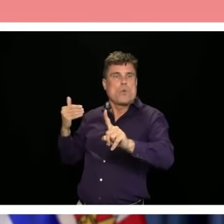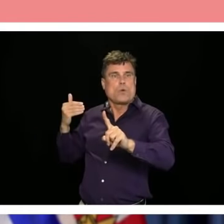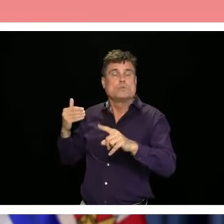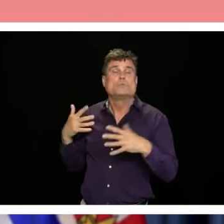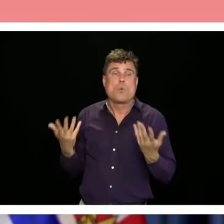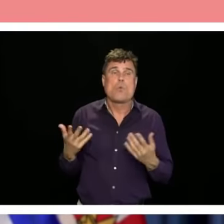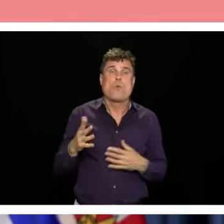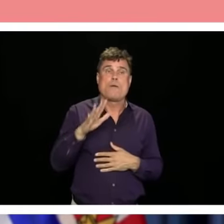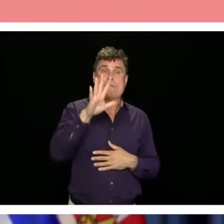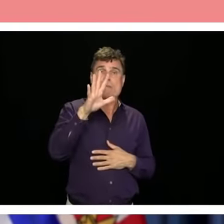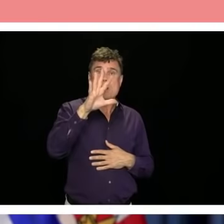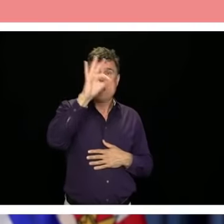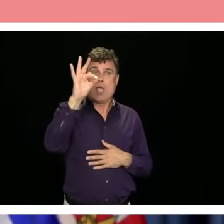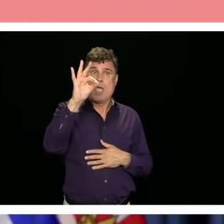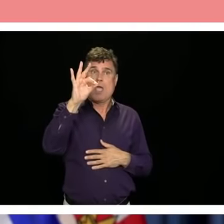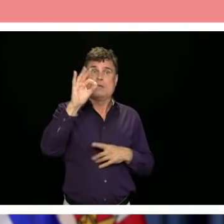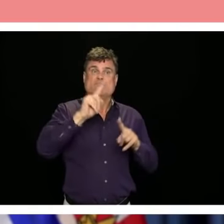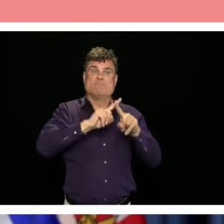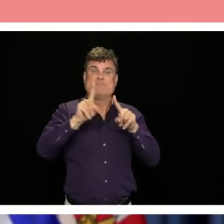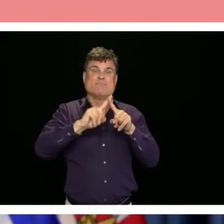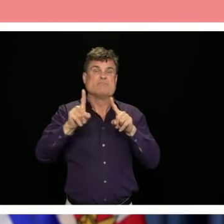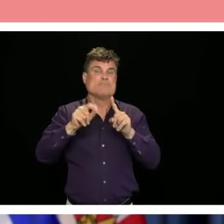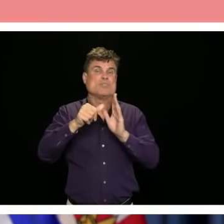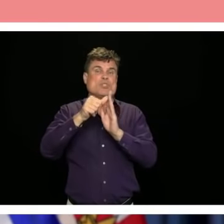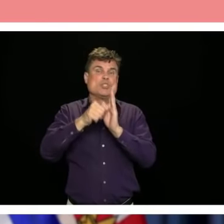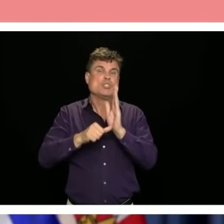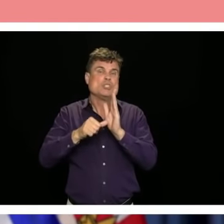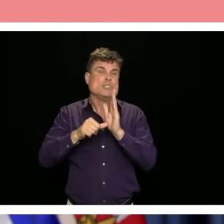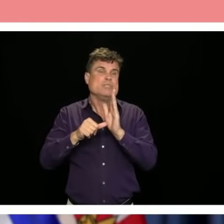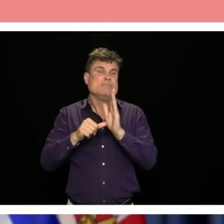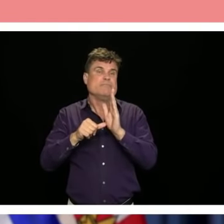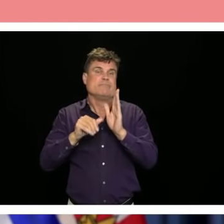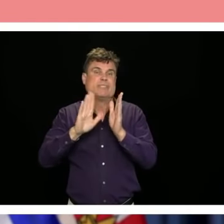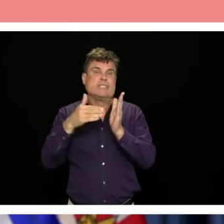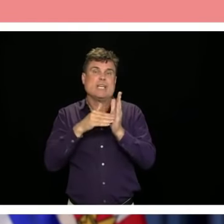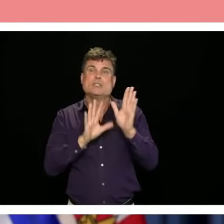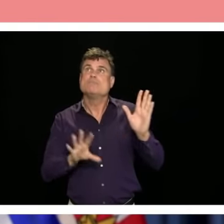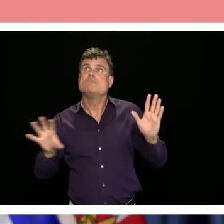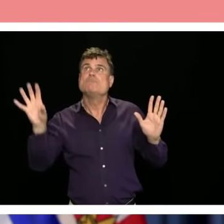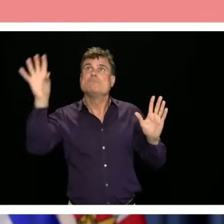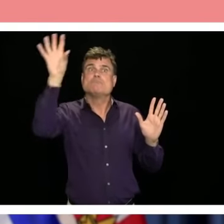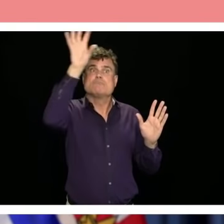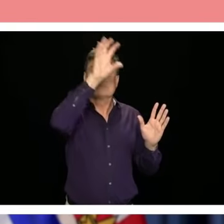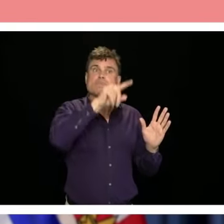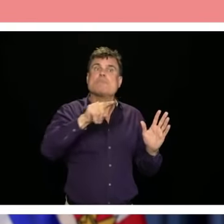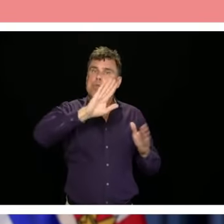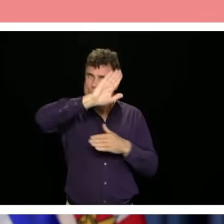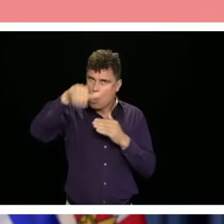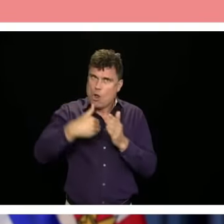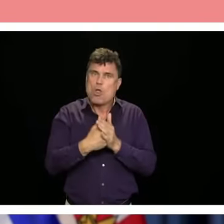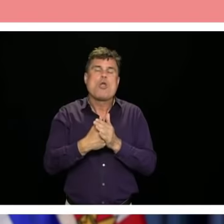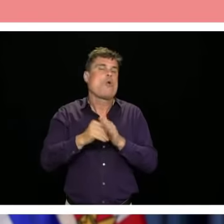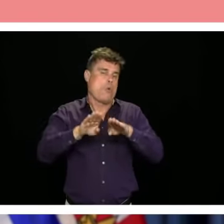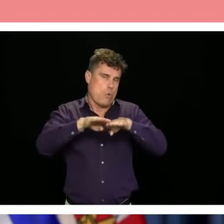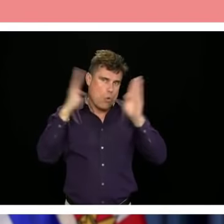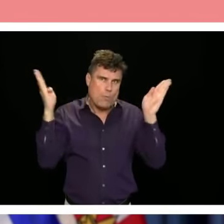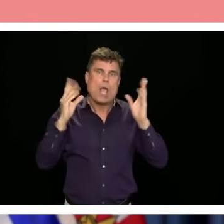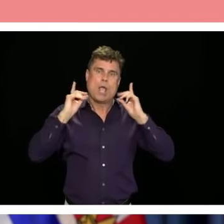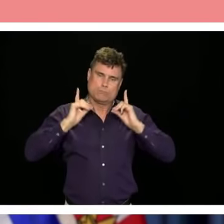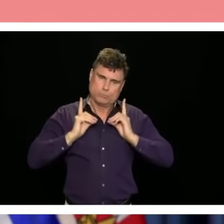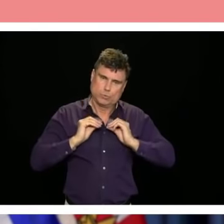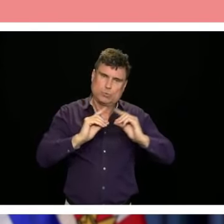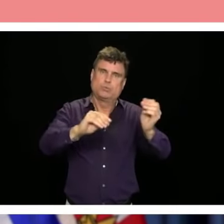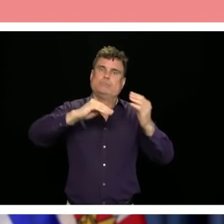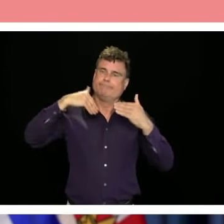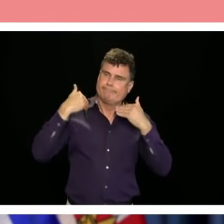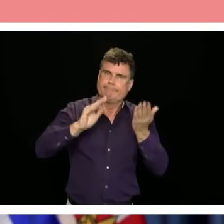and scheduled surgeries, which are sometimes called elective surgeries. So we're getting closer to that number with 5,174 this week. And I wanted to congratulate everyone